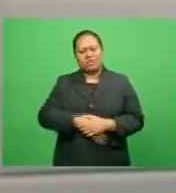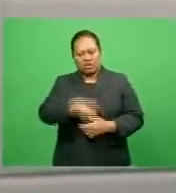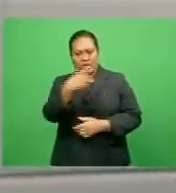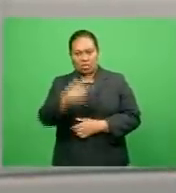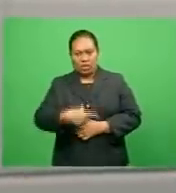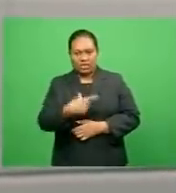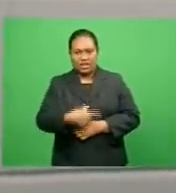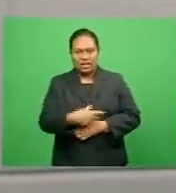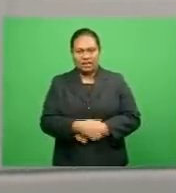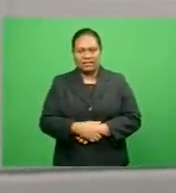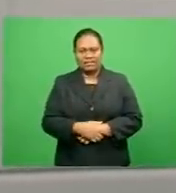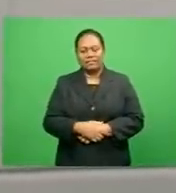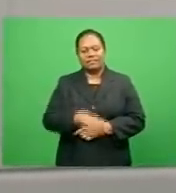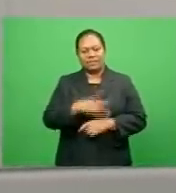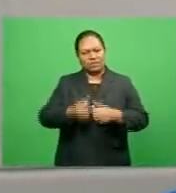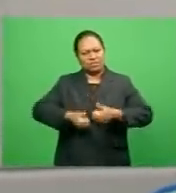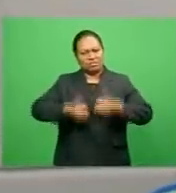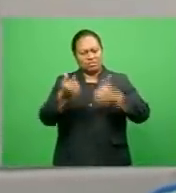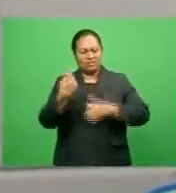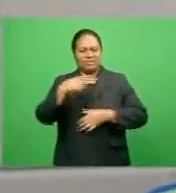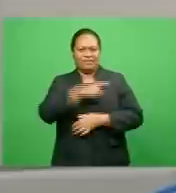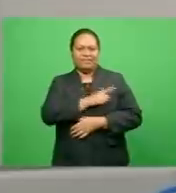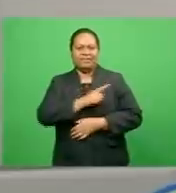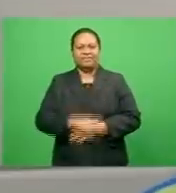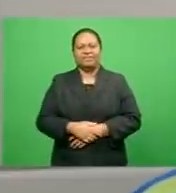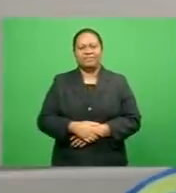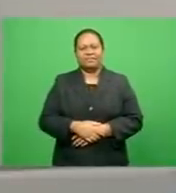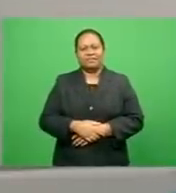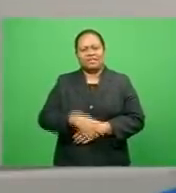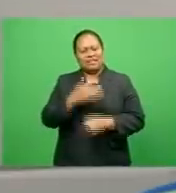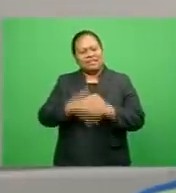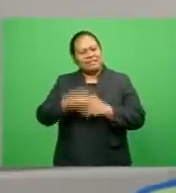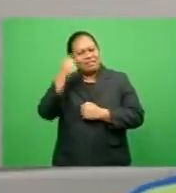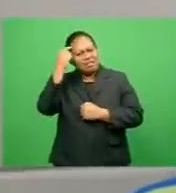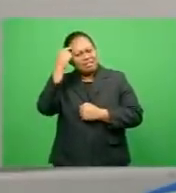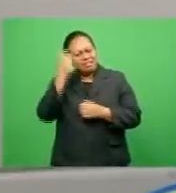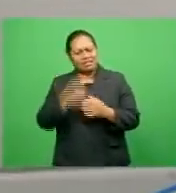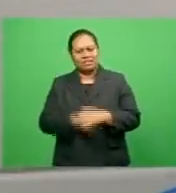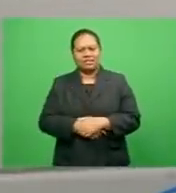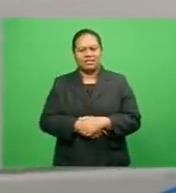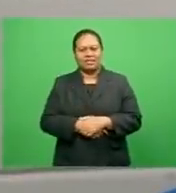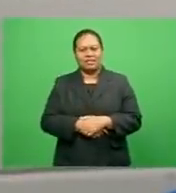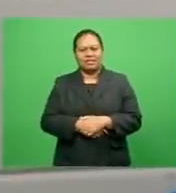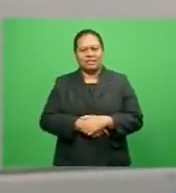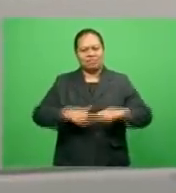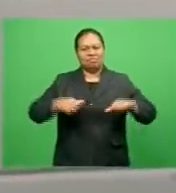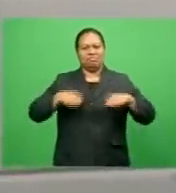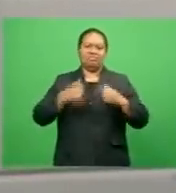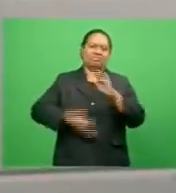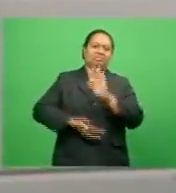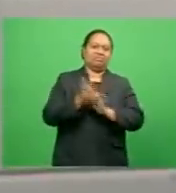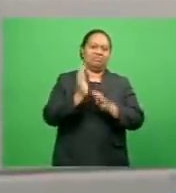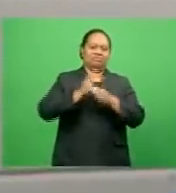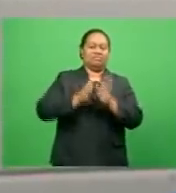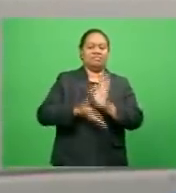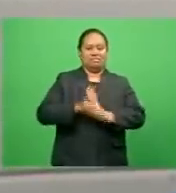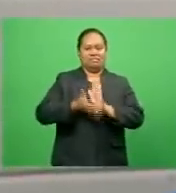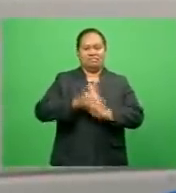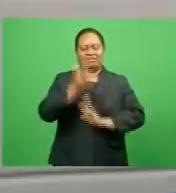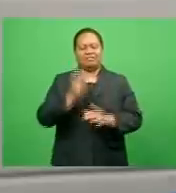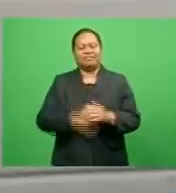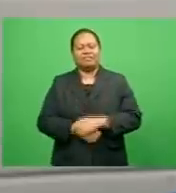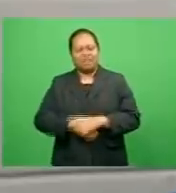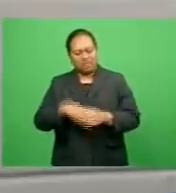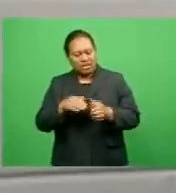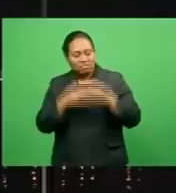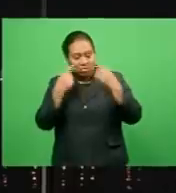it's a good wake-up call for us, that never underestimate anyone, never think that we're above the cloud. Just get back to ground level and continue playing the way we play best,